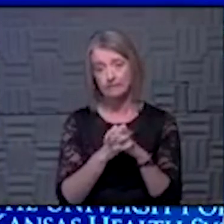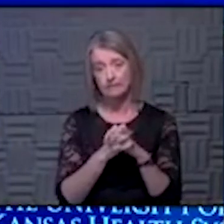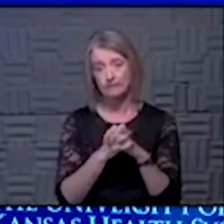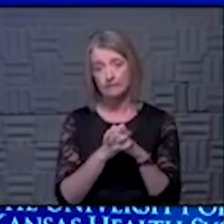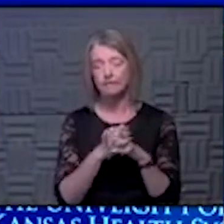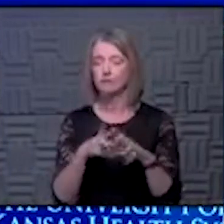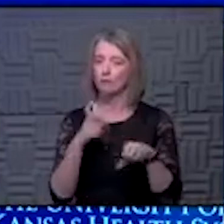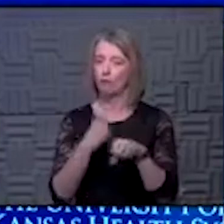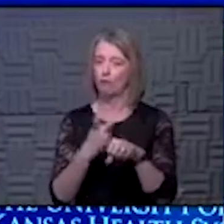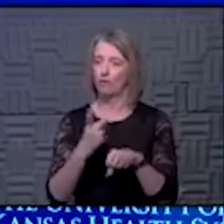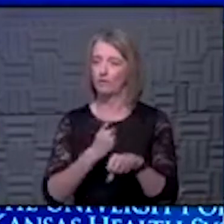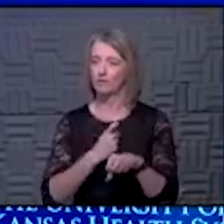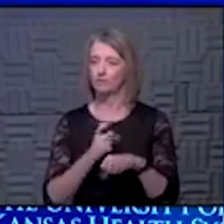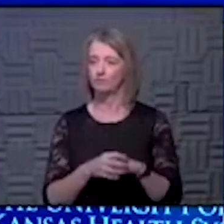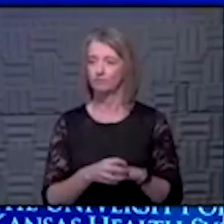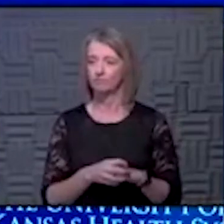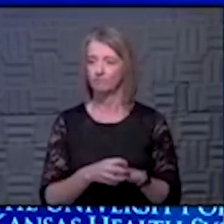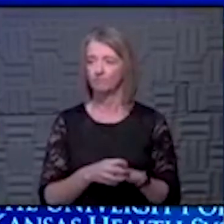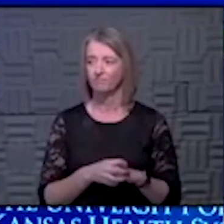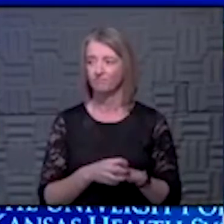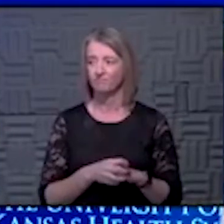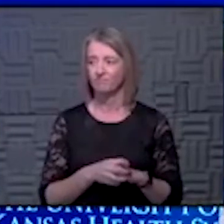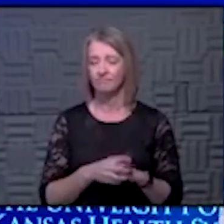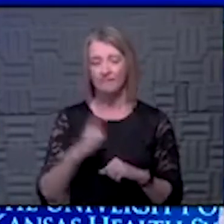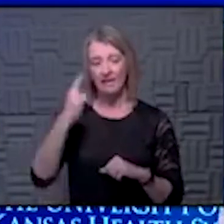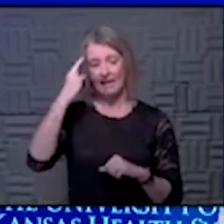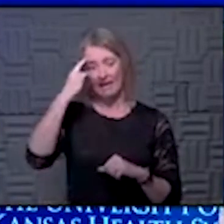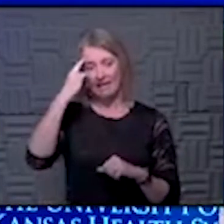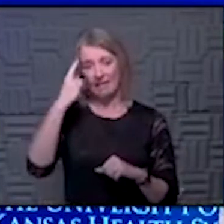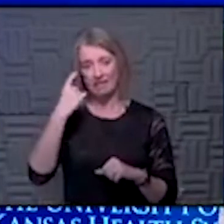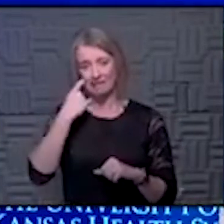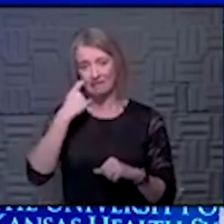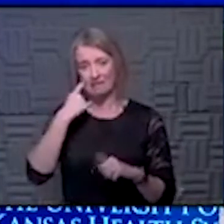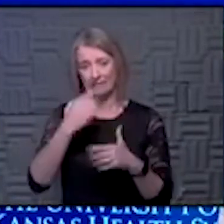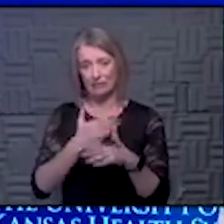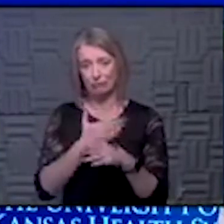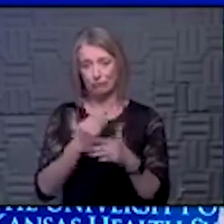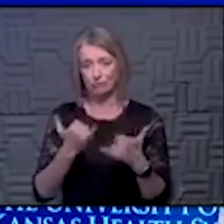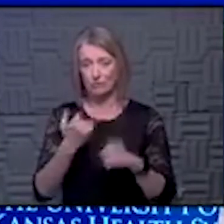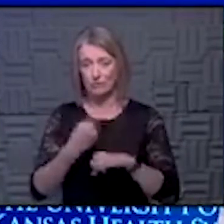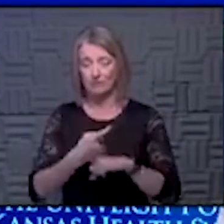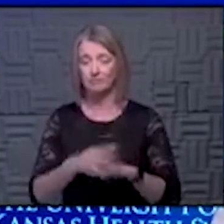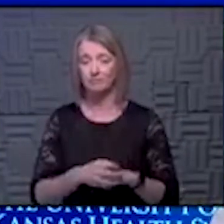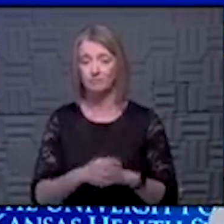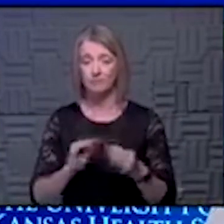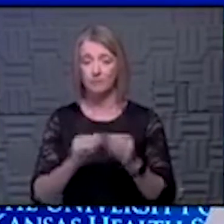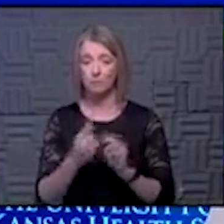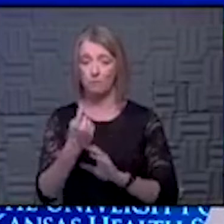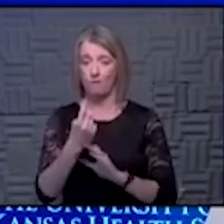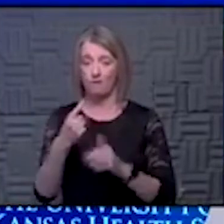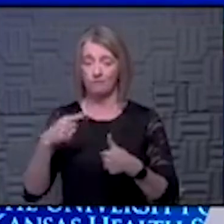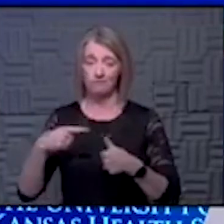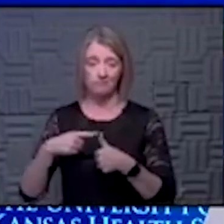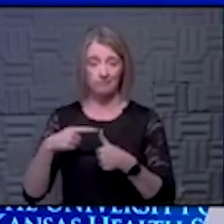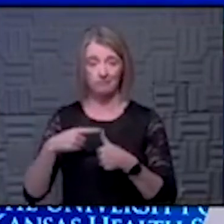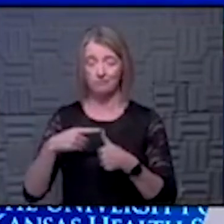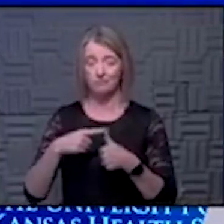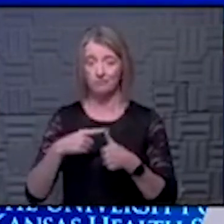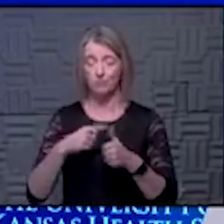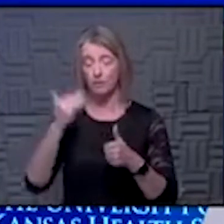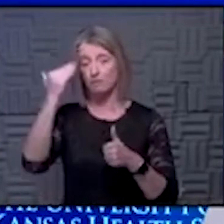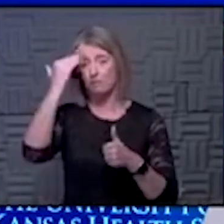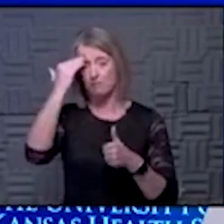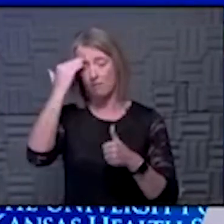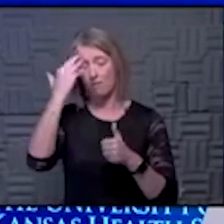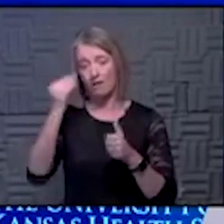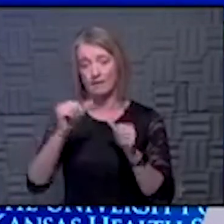That's a bit of a hard question. That's what you had on your... Yeah, I think it is what we shared today. Number one, that we know and can continue